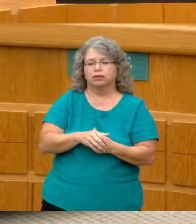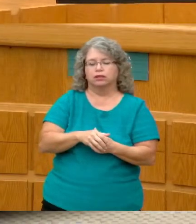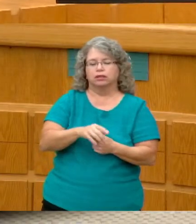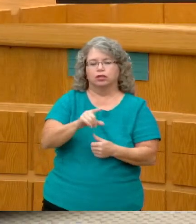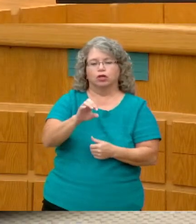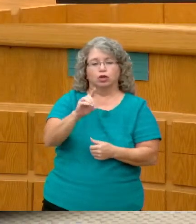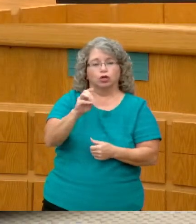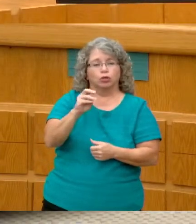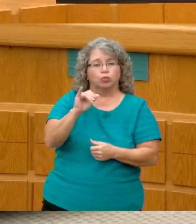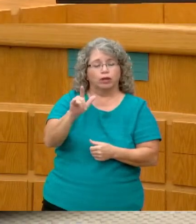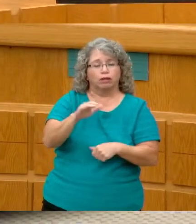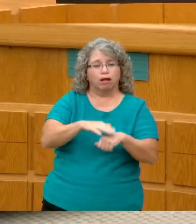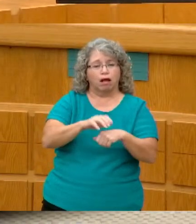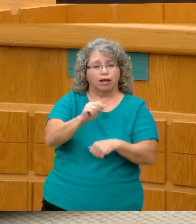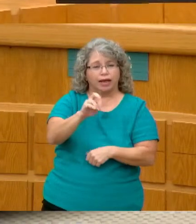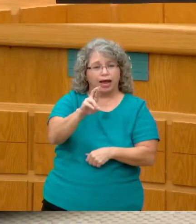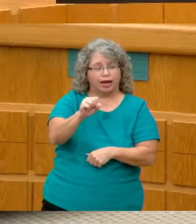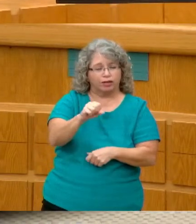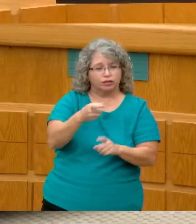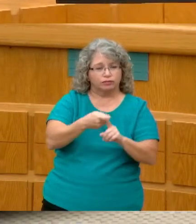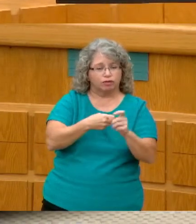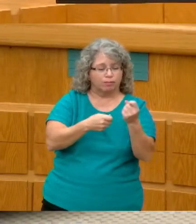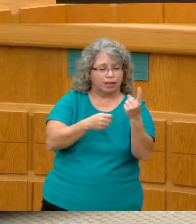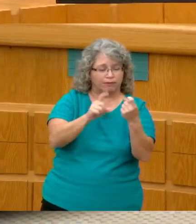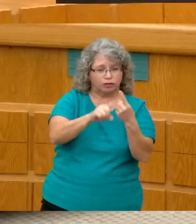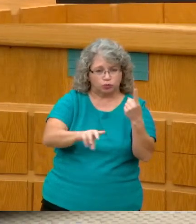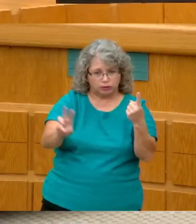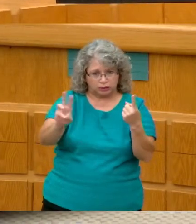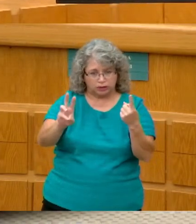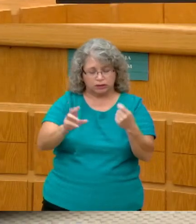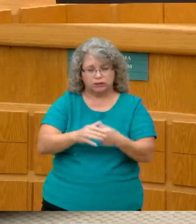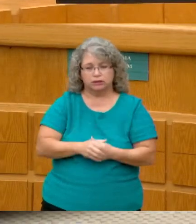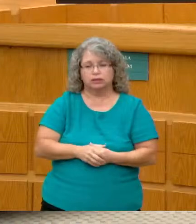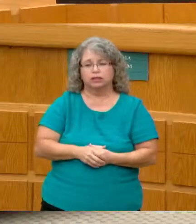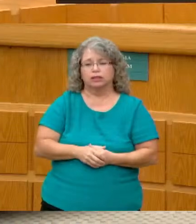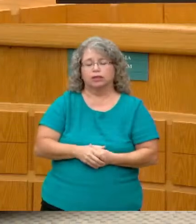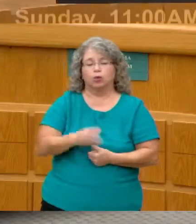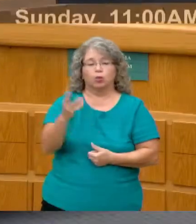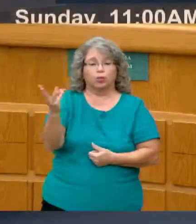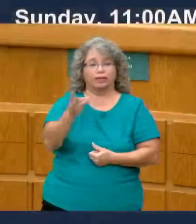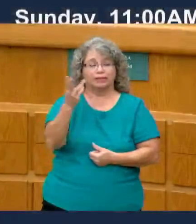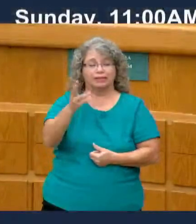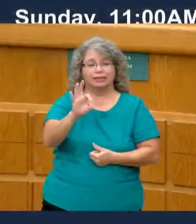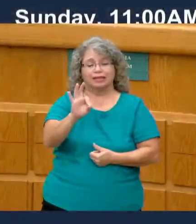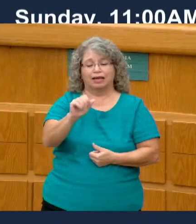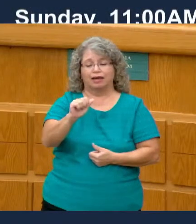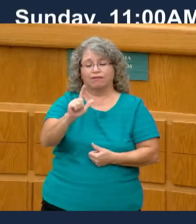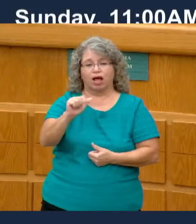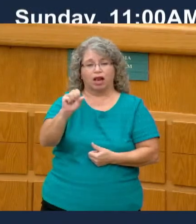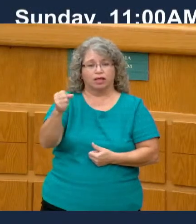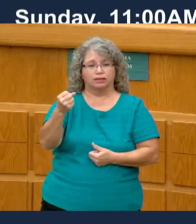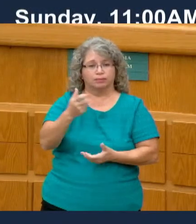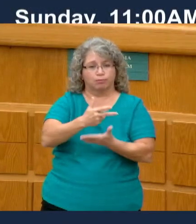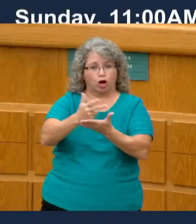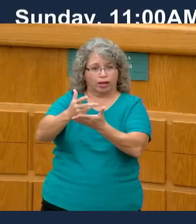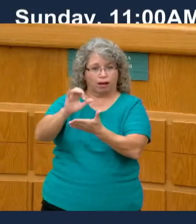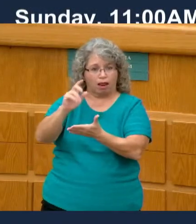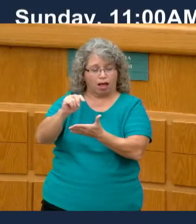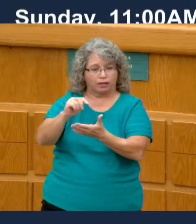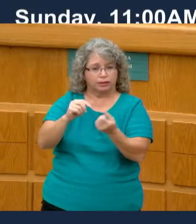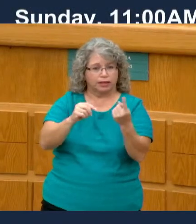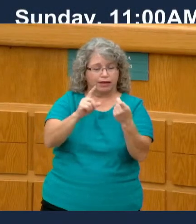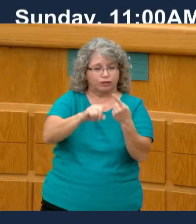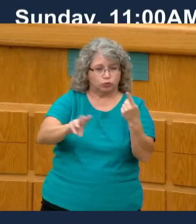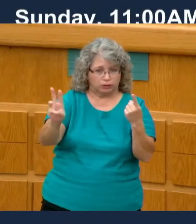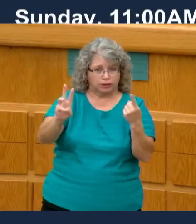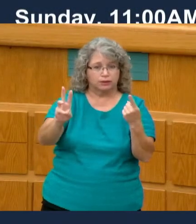Ayers from 11 to 6 as well. And on Wednesday, the Falas parking lot from 11 to 6. I'd like to let